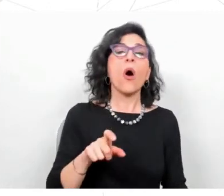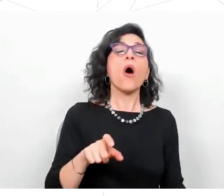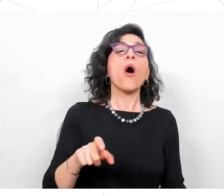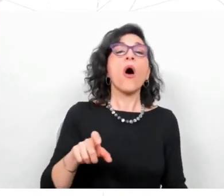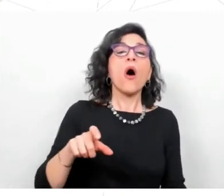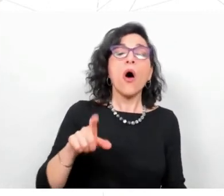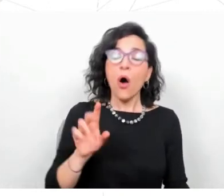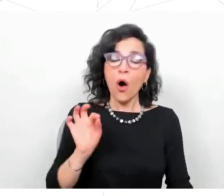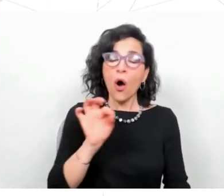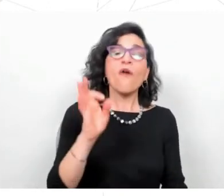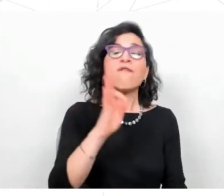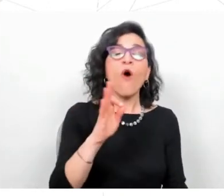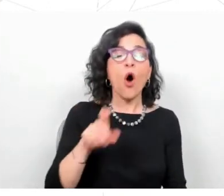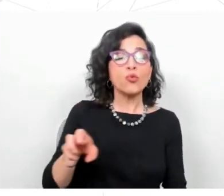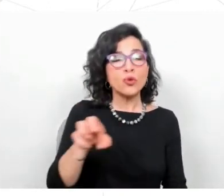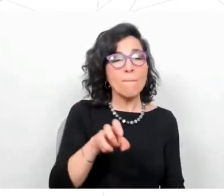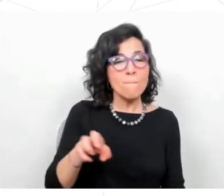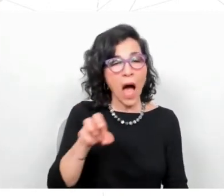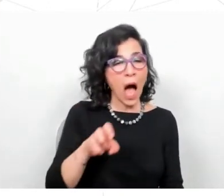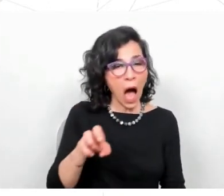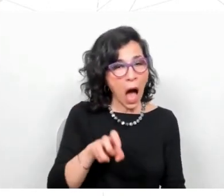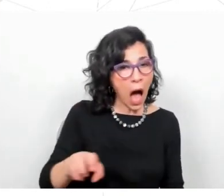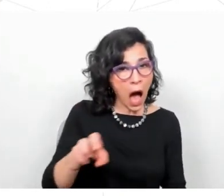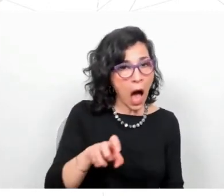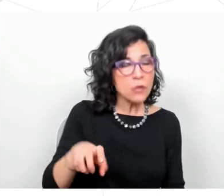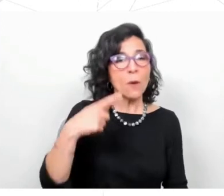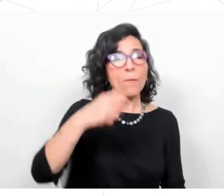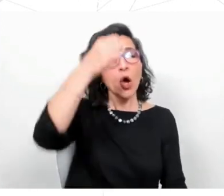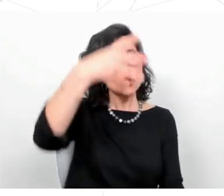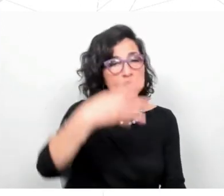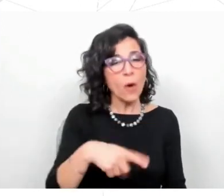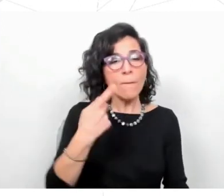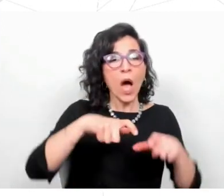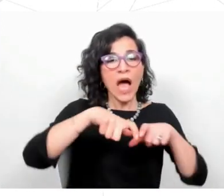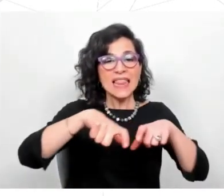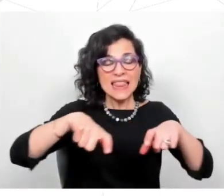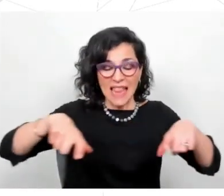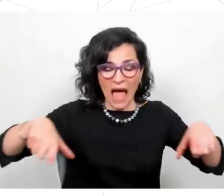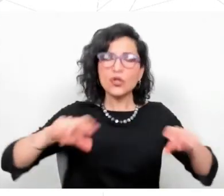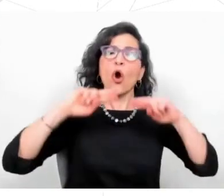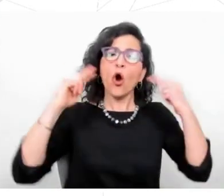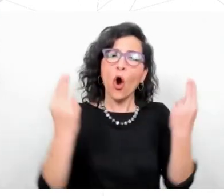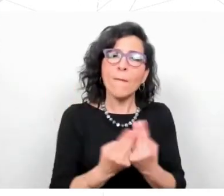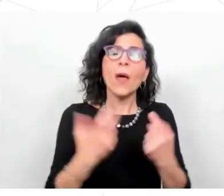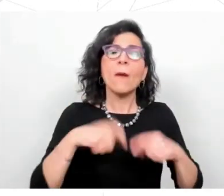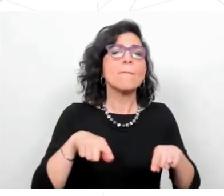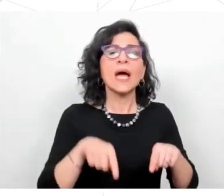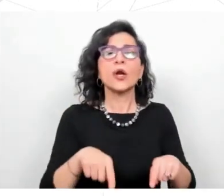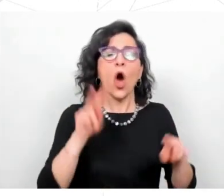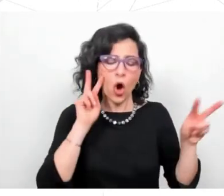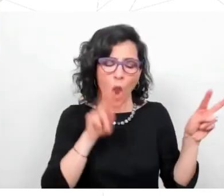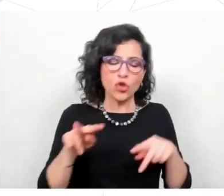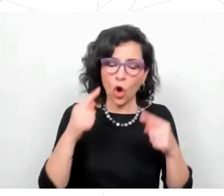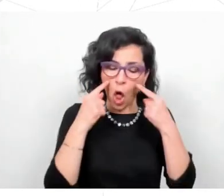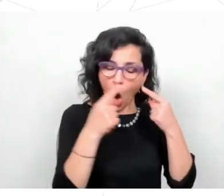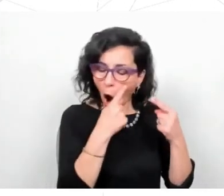And then there's a full keyboard that is gaze enabled. There is a speech function, your start menu, your task view, your settings, and